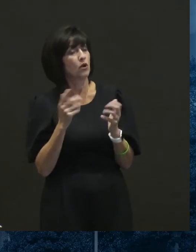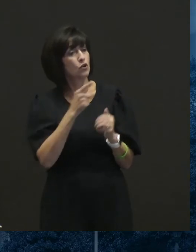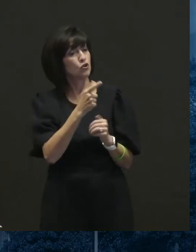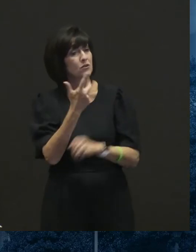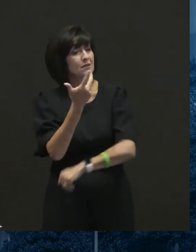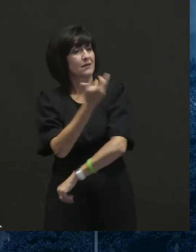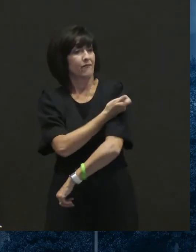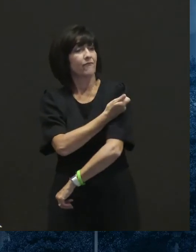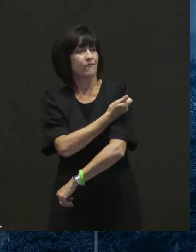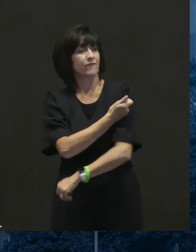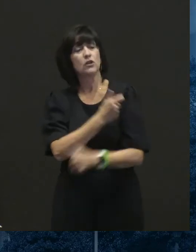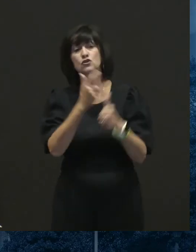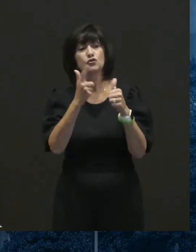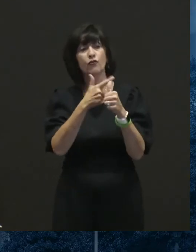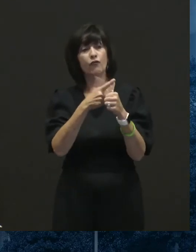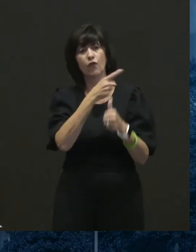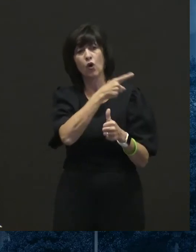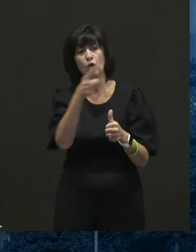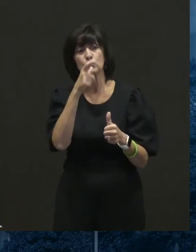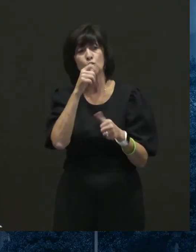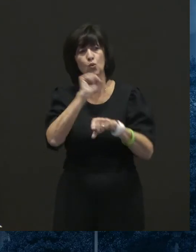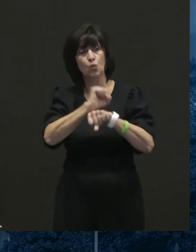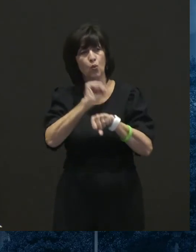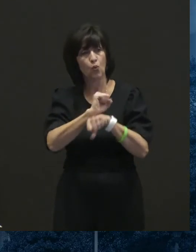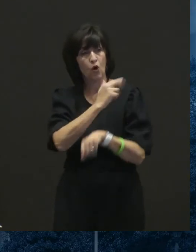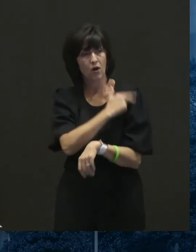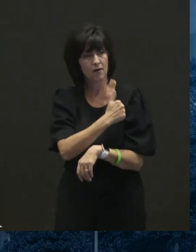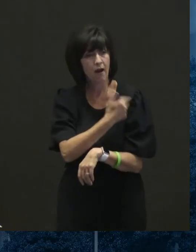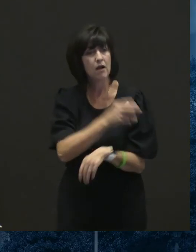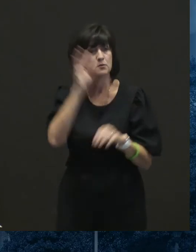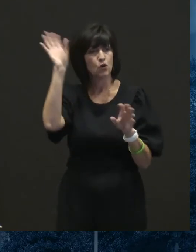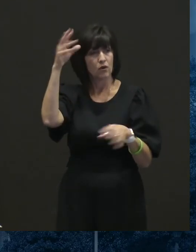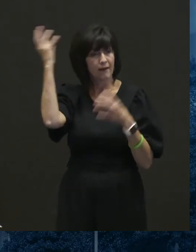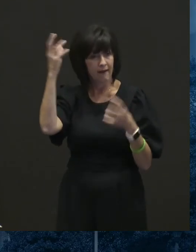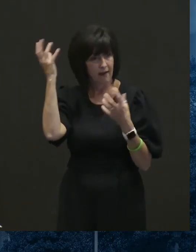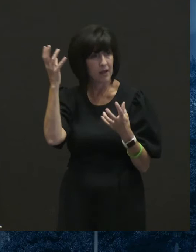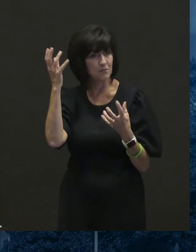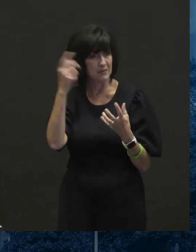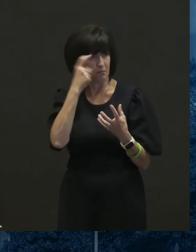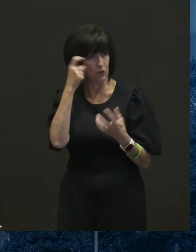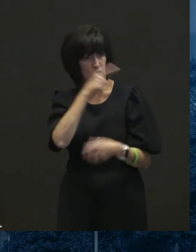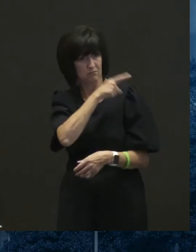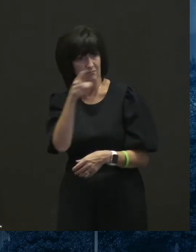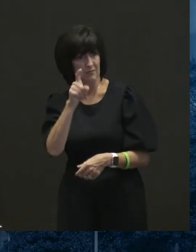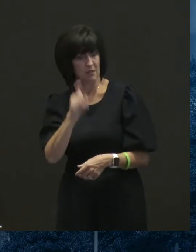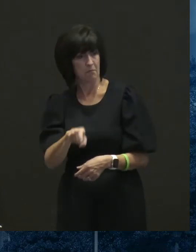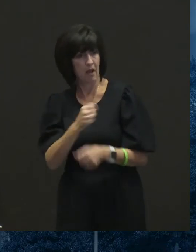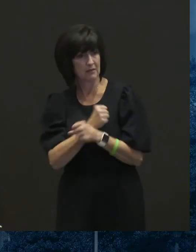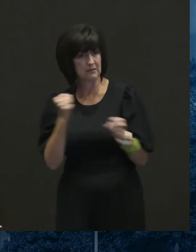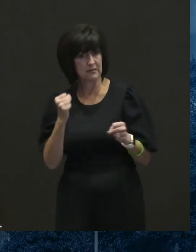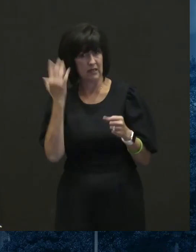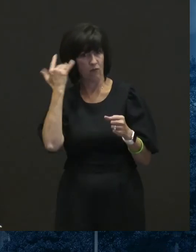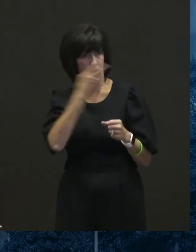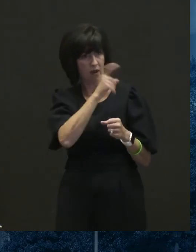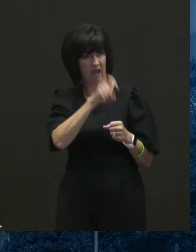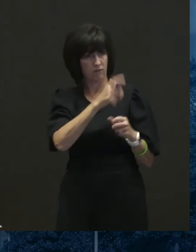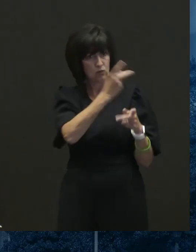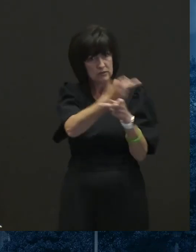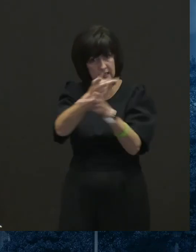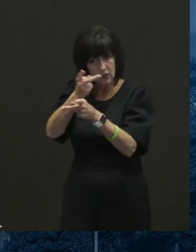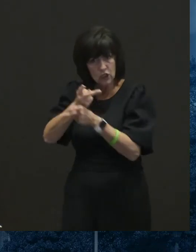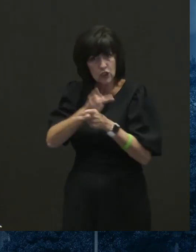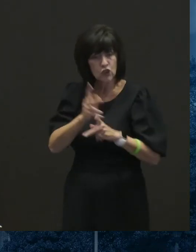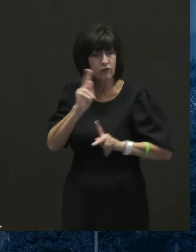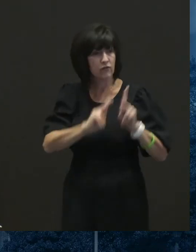vaccinate your frontline healthcare workers and first responders as early as you can, because we have to keep them safe and functioning, but also